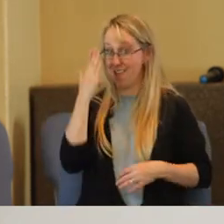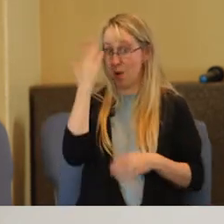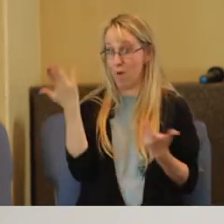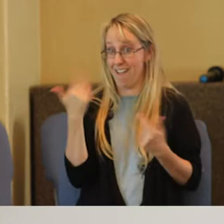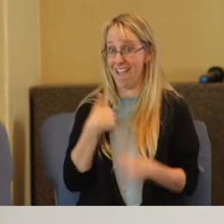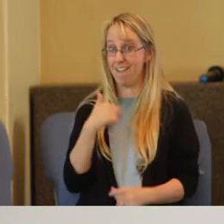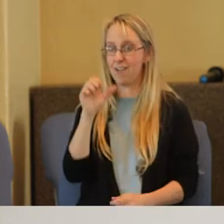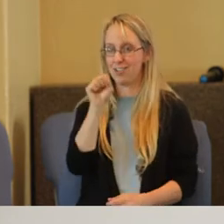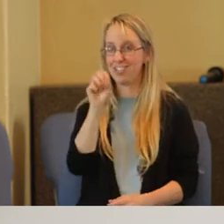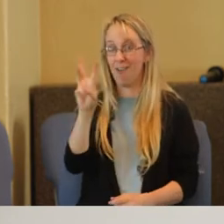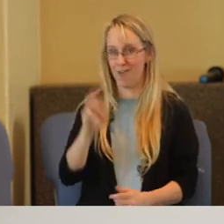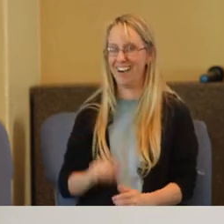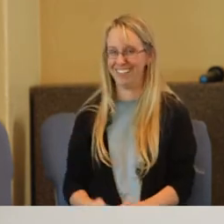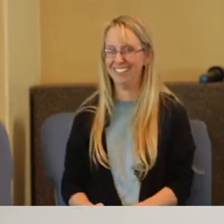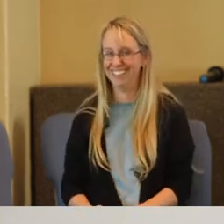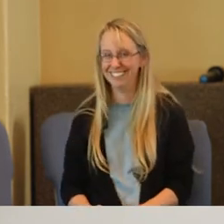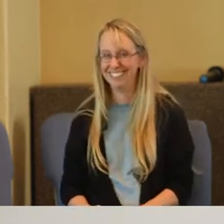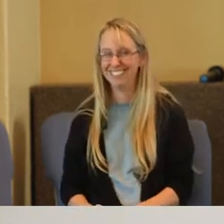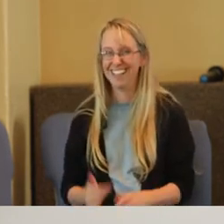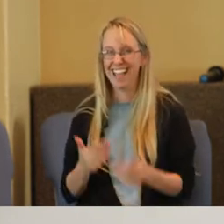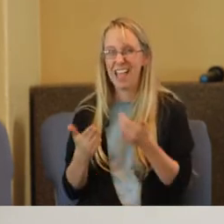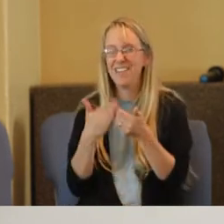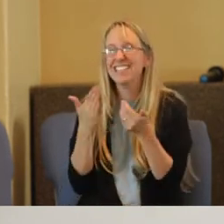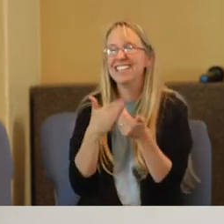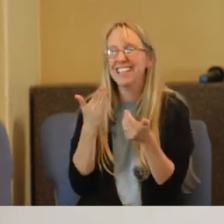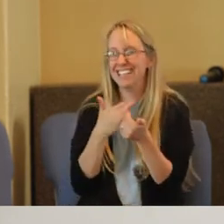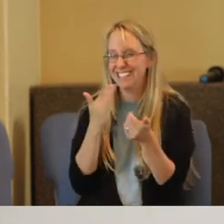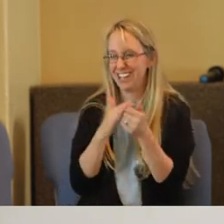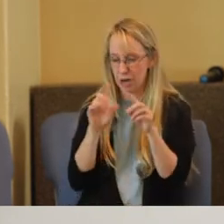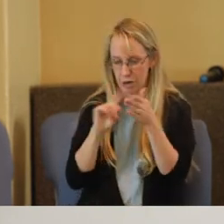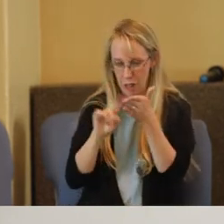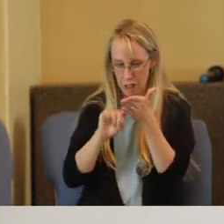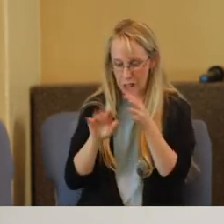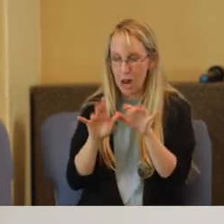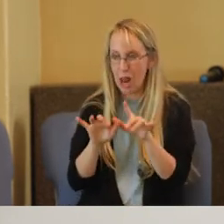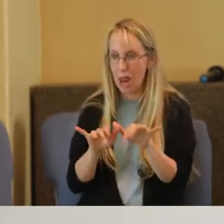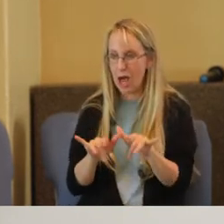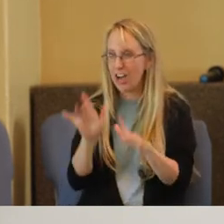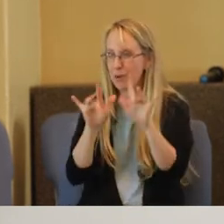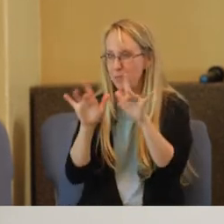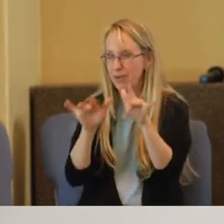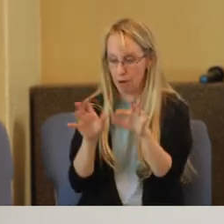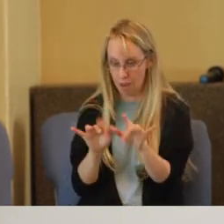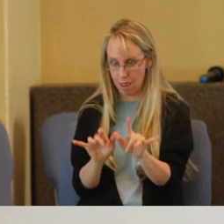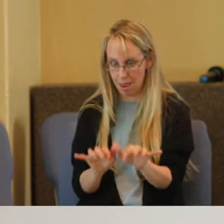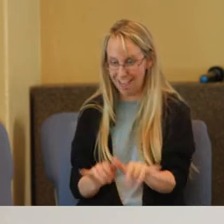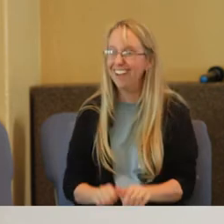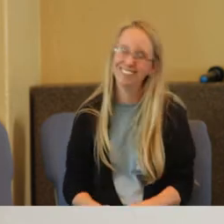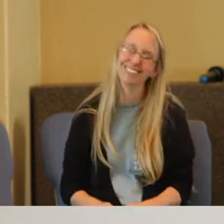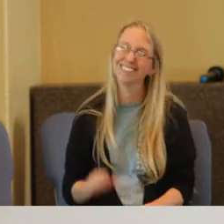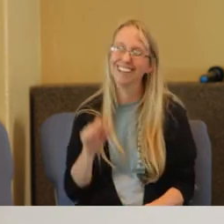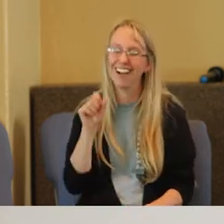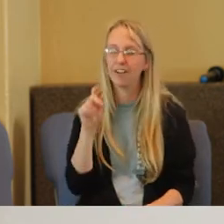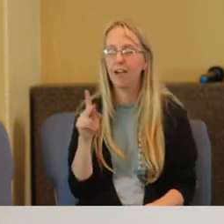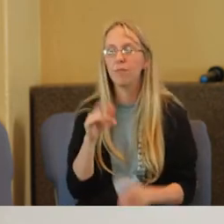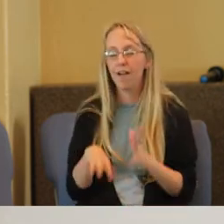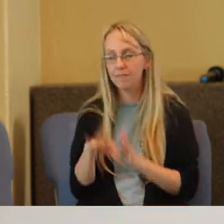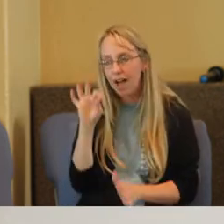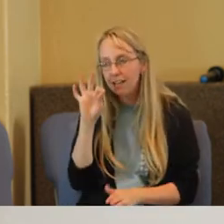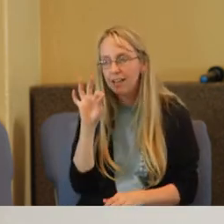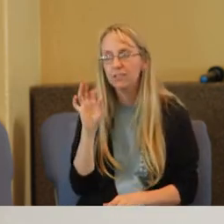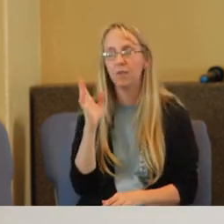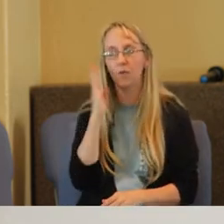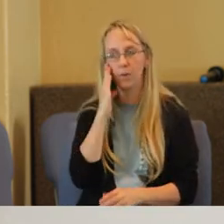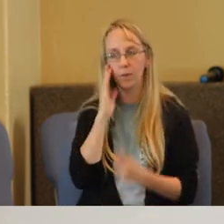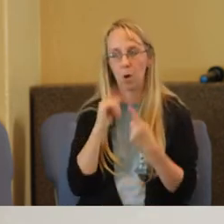Okay? It makes it easier. And I've noticed some things about this very familiar passage with my